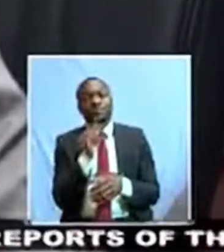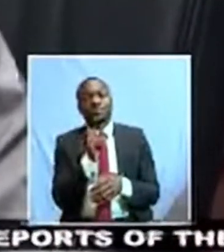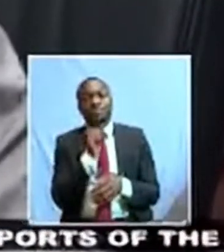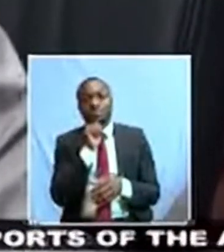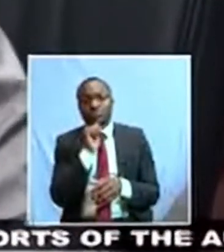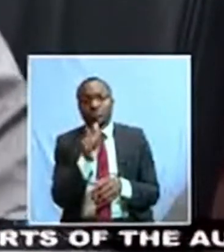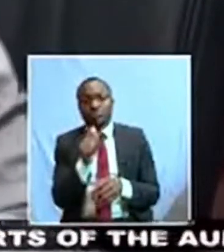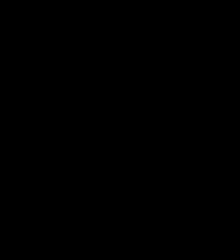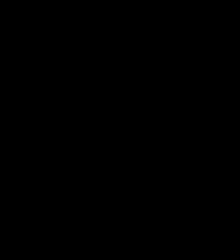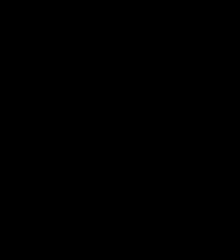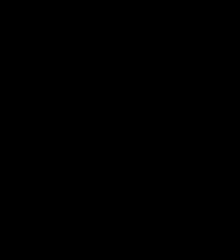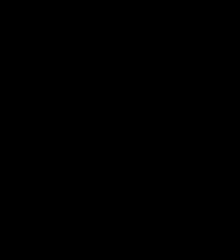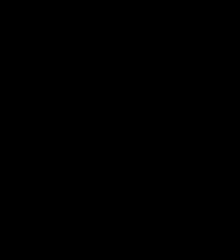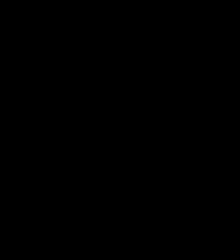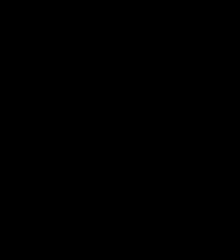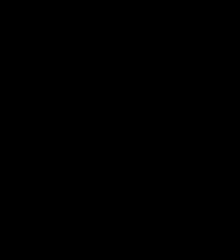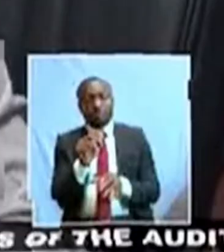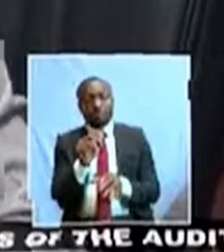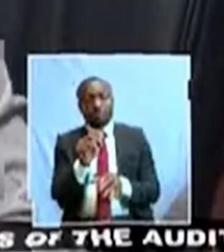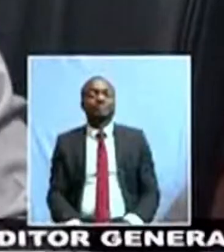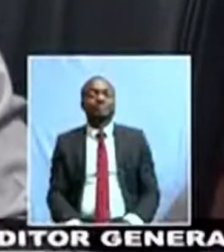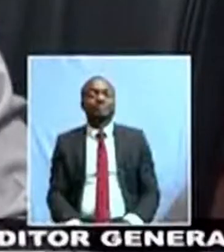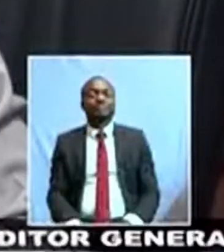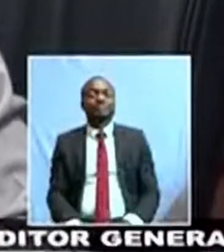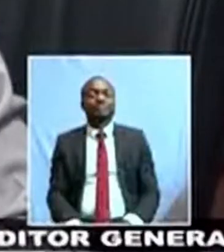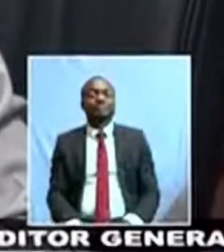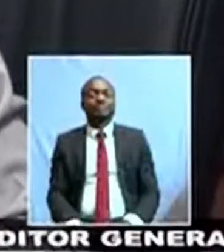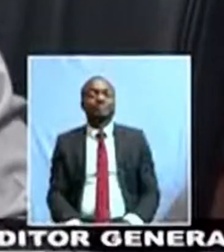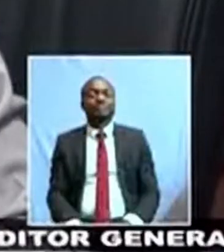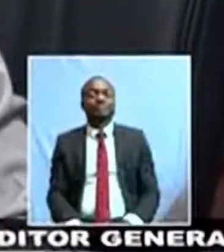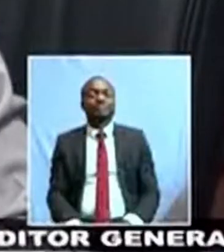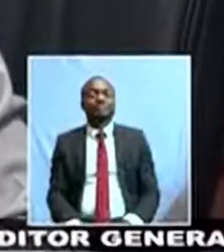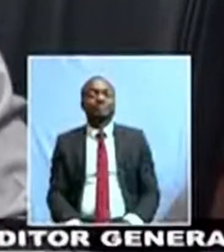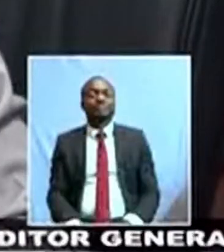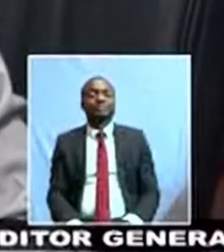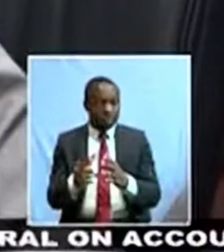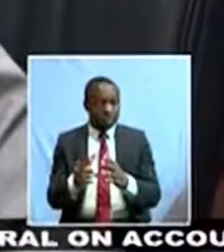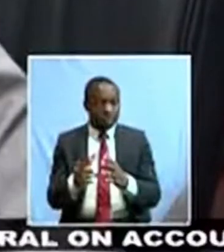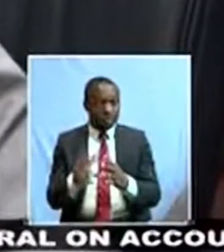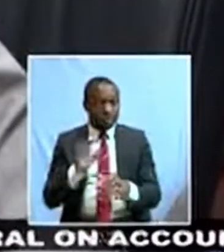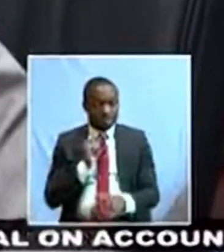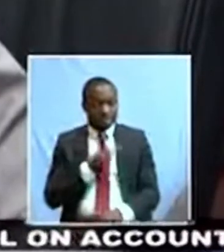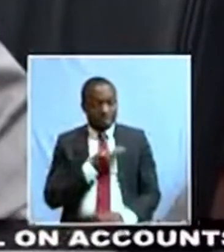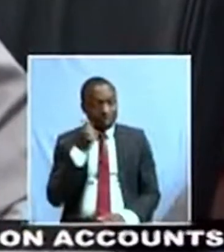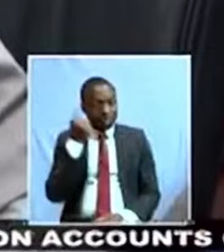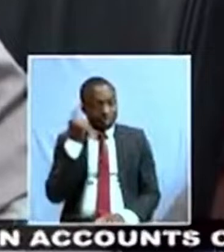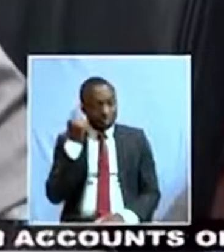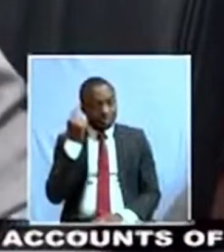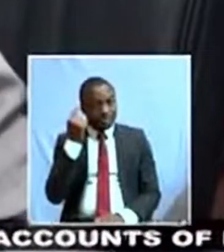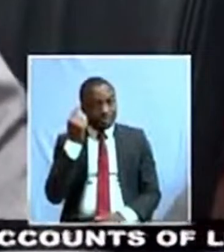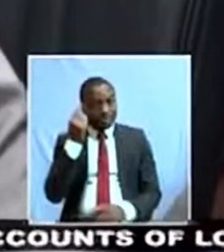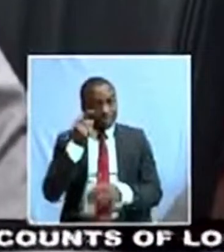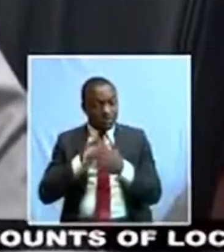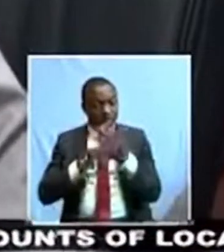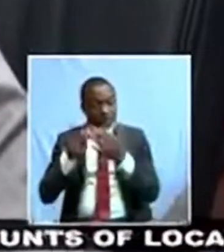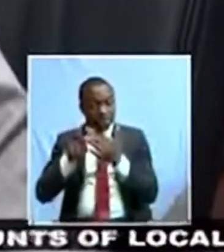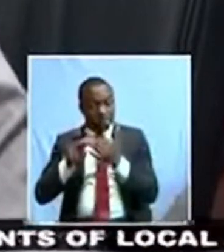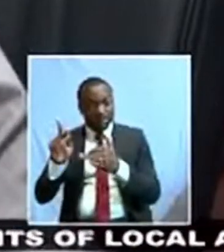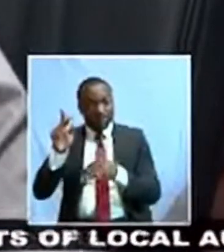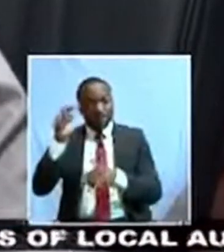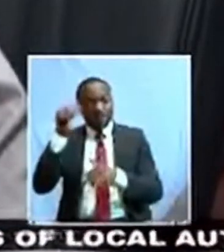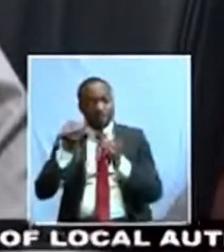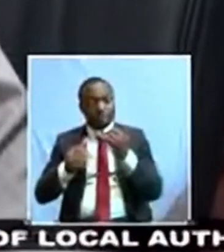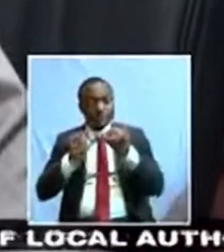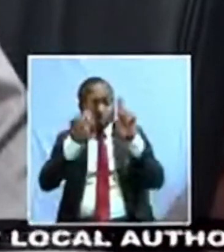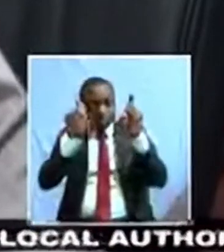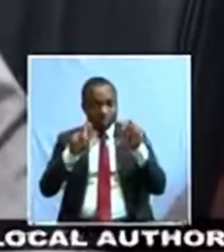not reflected. And we understand what a partial completion certificate is,